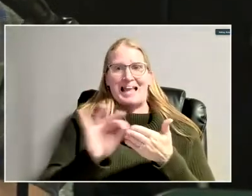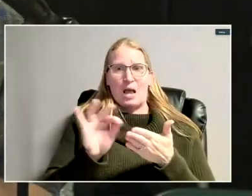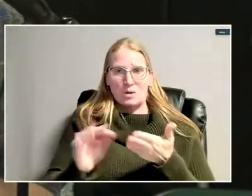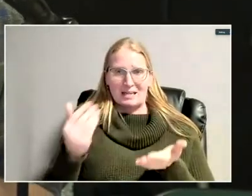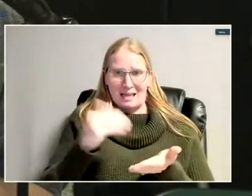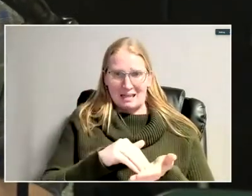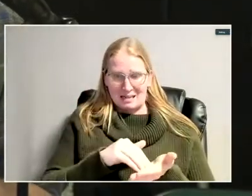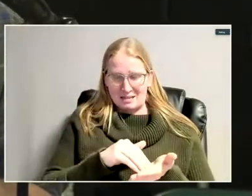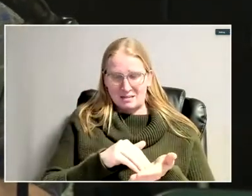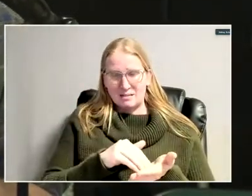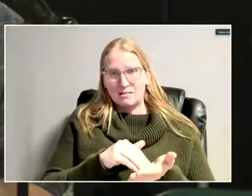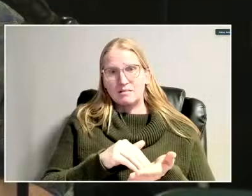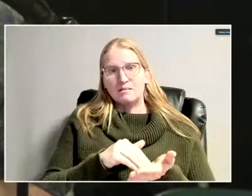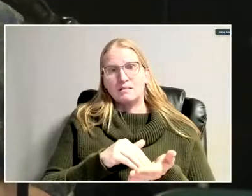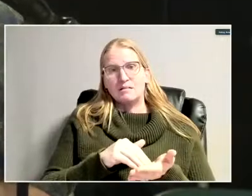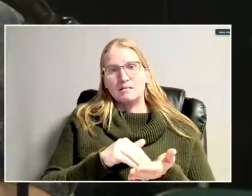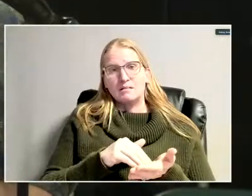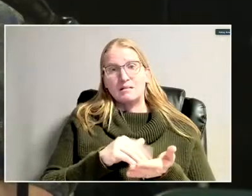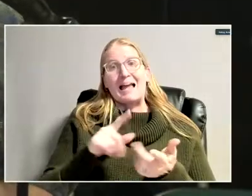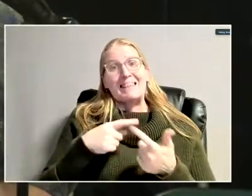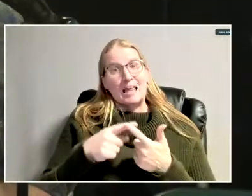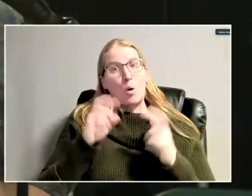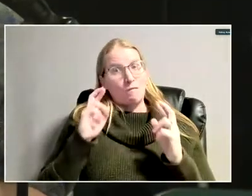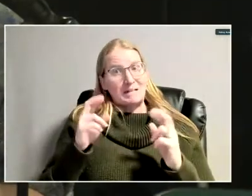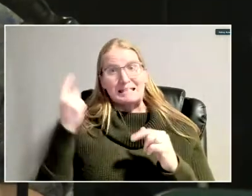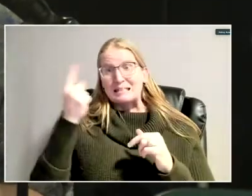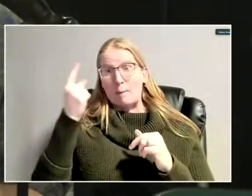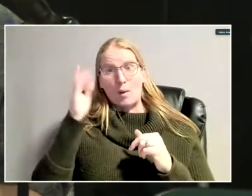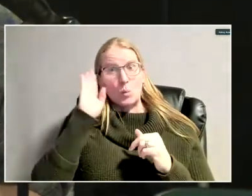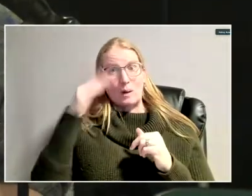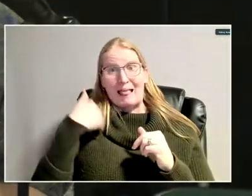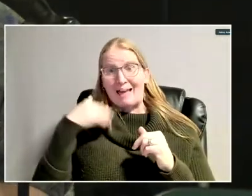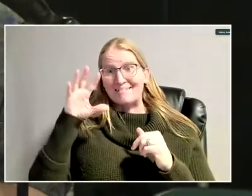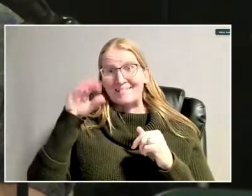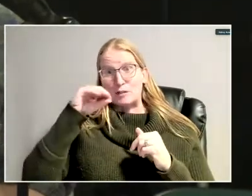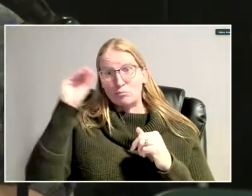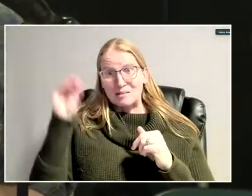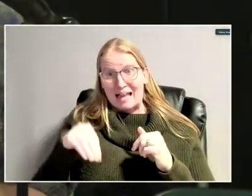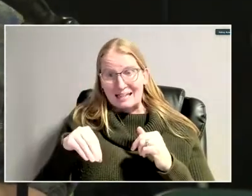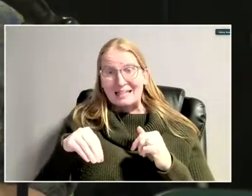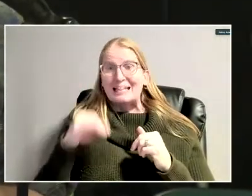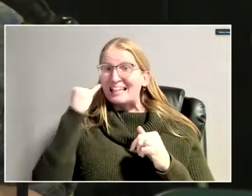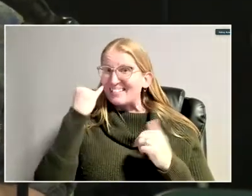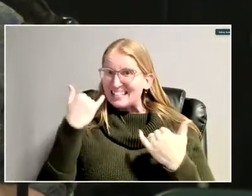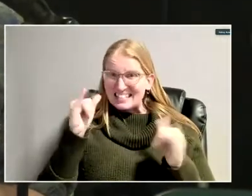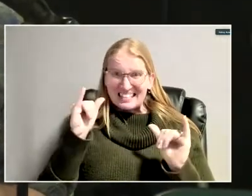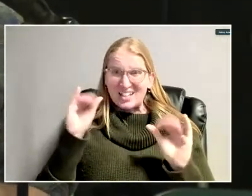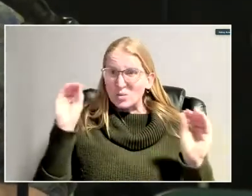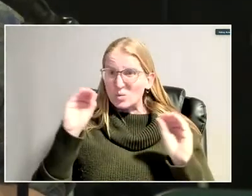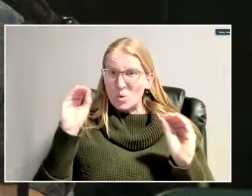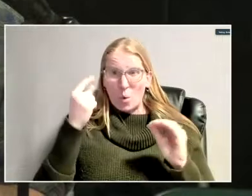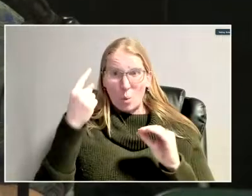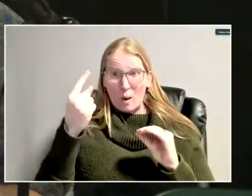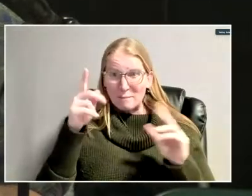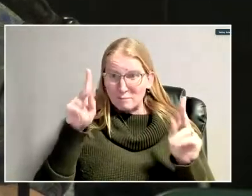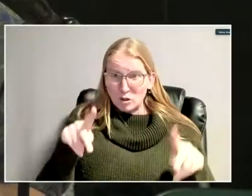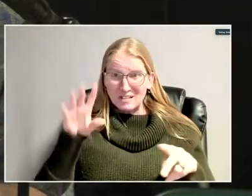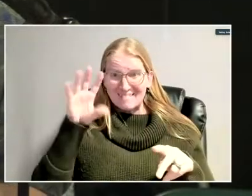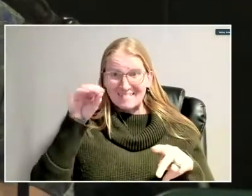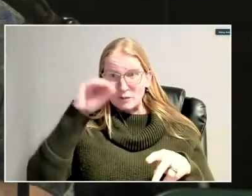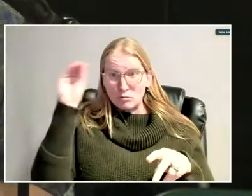uh and hopefully then get 50% and if it doesn't happen then you go through the process until you end up with